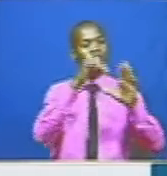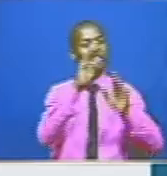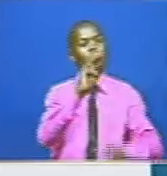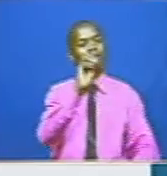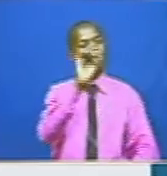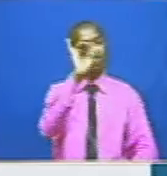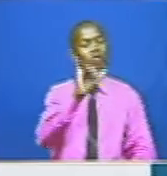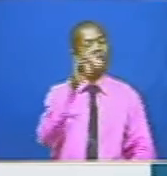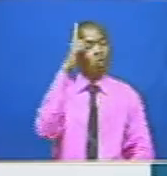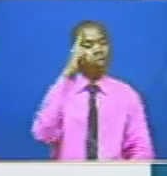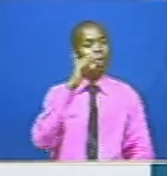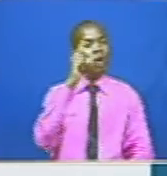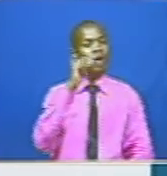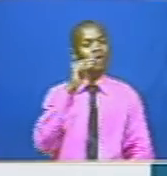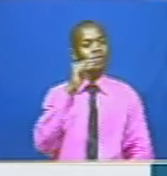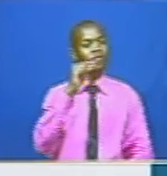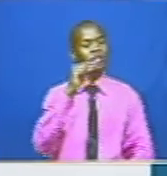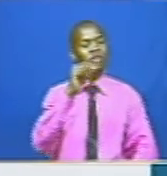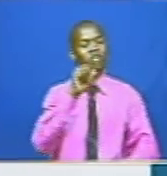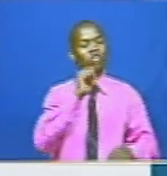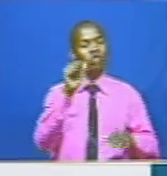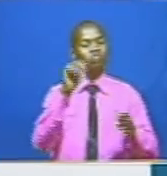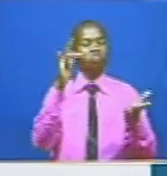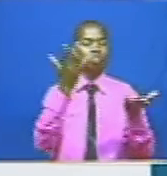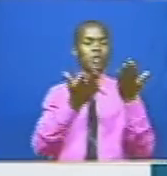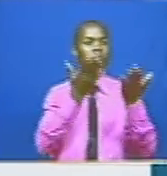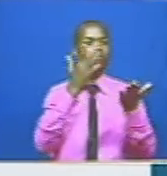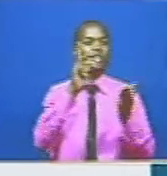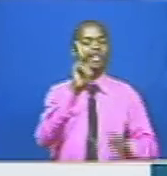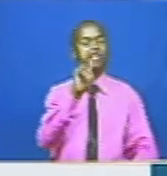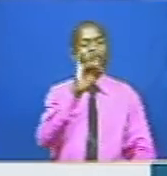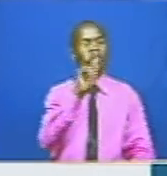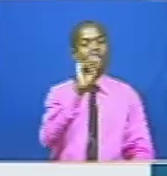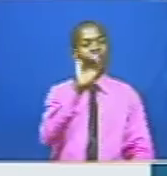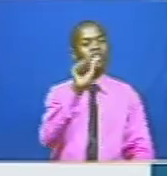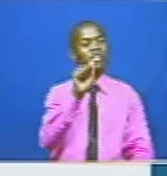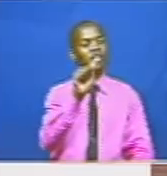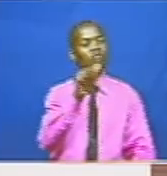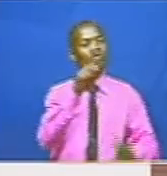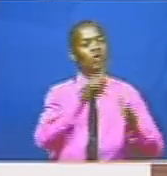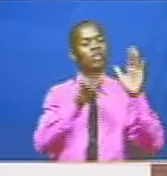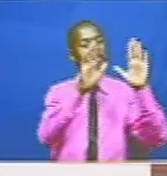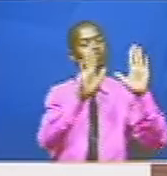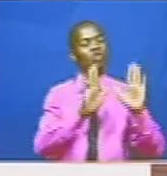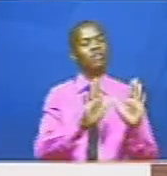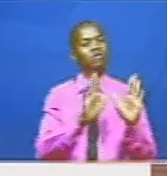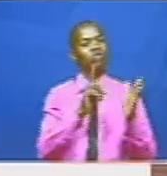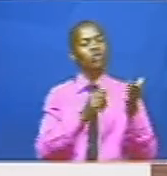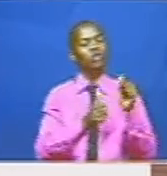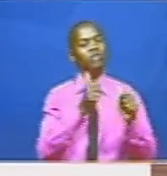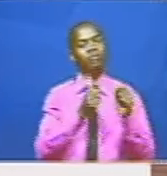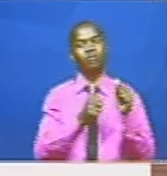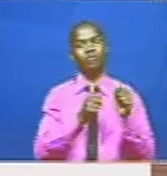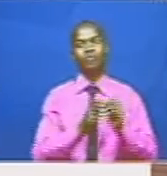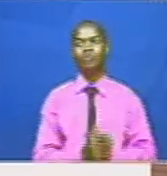in Mombasa, rather than pass through Nairobi and then connect to Mombasa. What will be the impact of that on the tourism sector? Definitely,